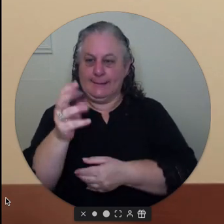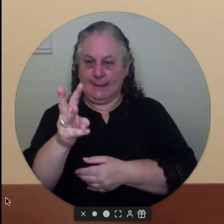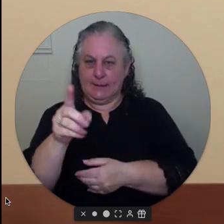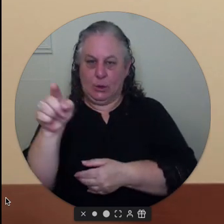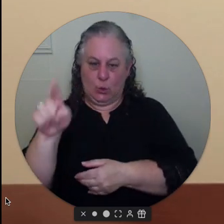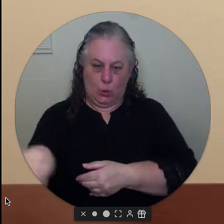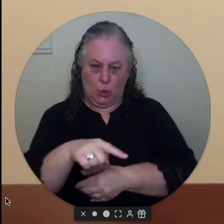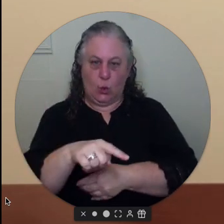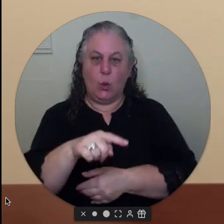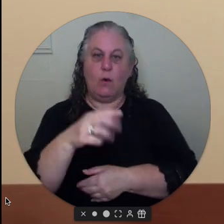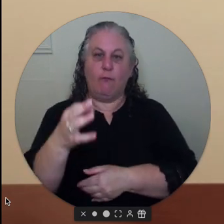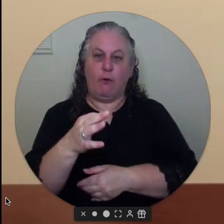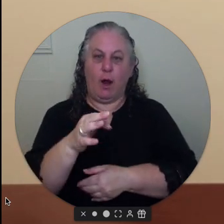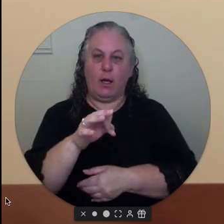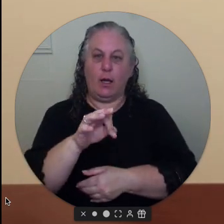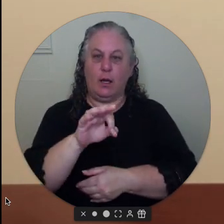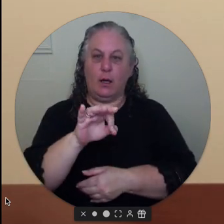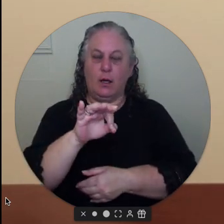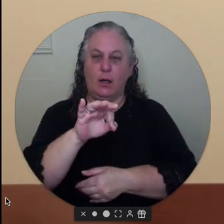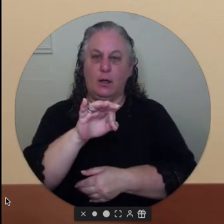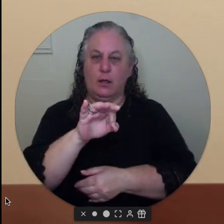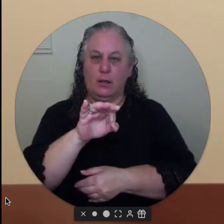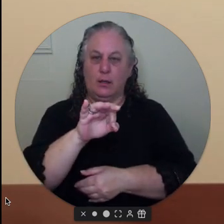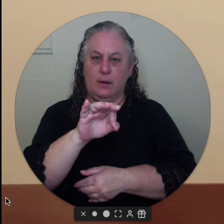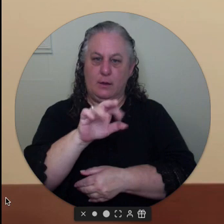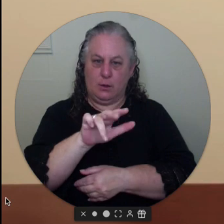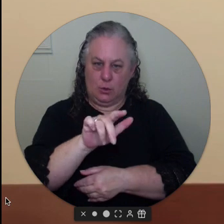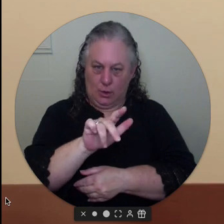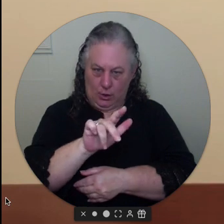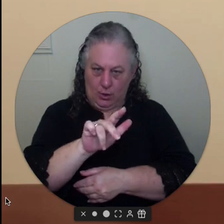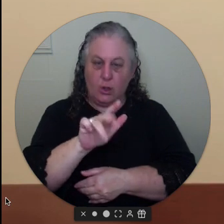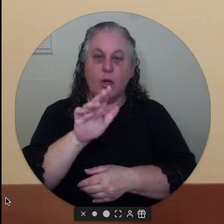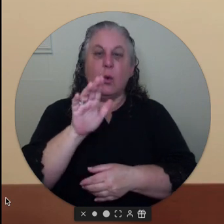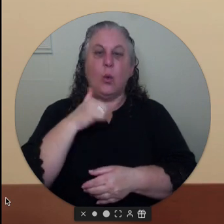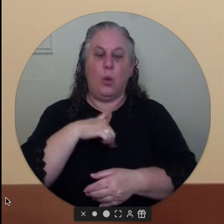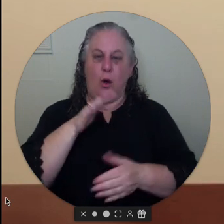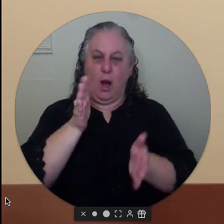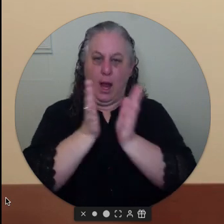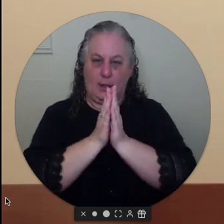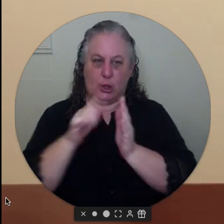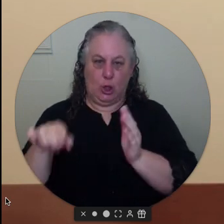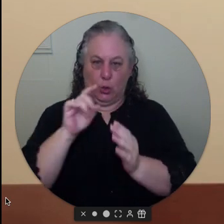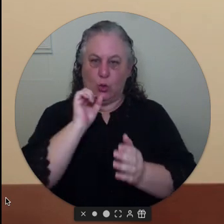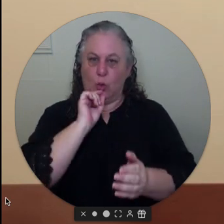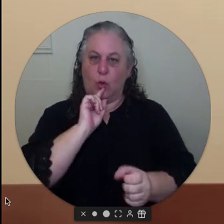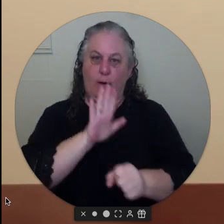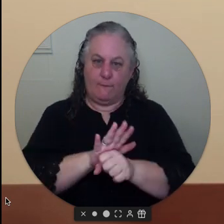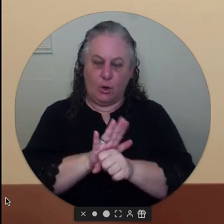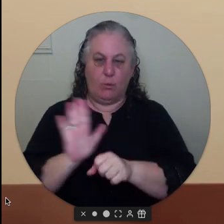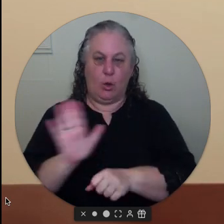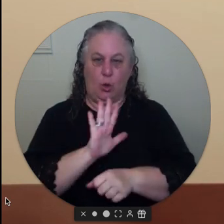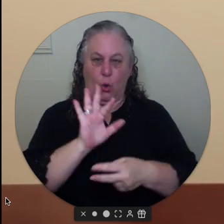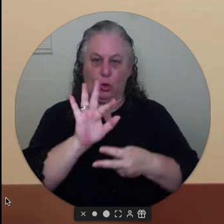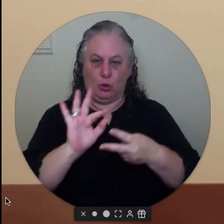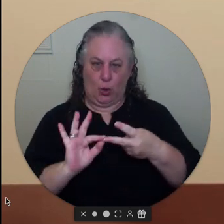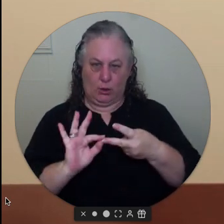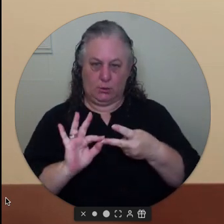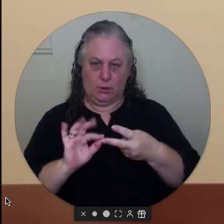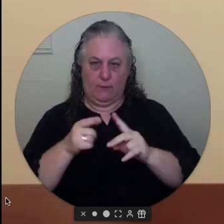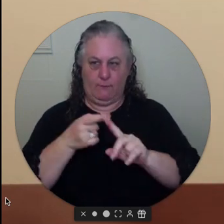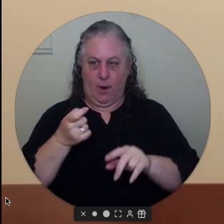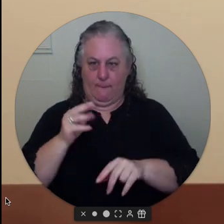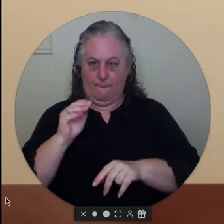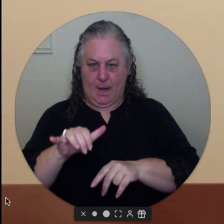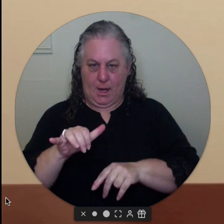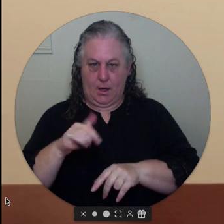23rd, in which we are asking you, as part 2 of that initial survey, to confirm your choice that you made in May.